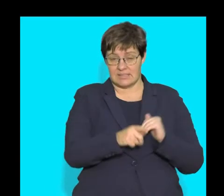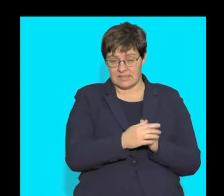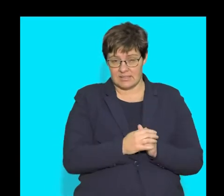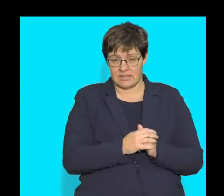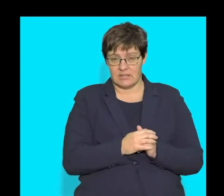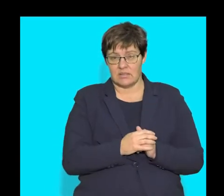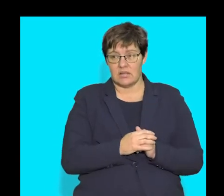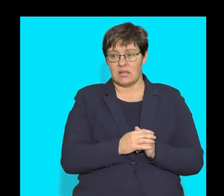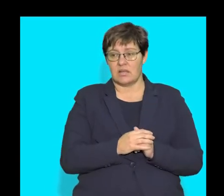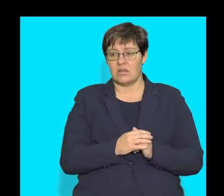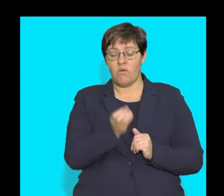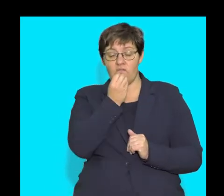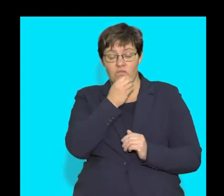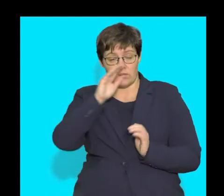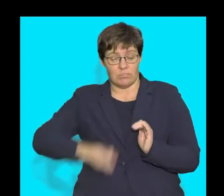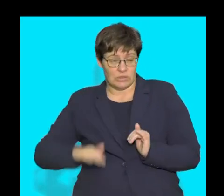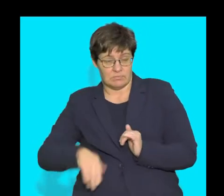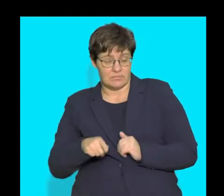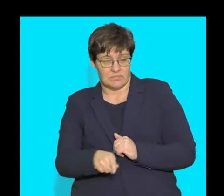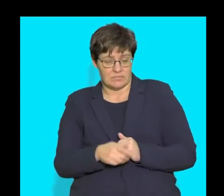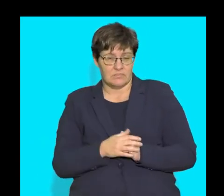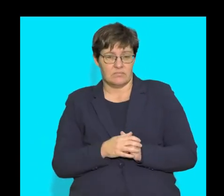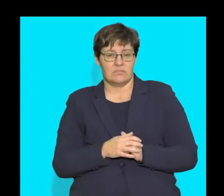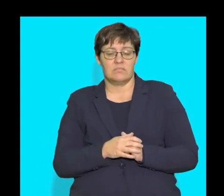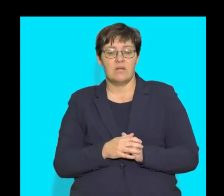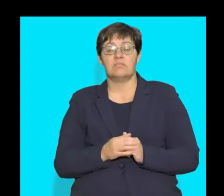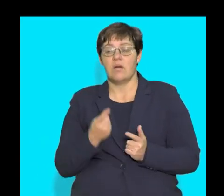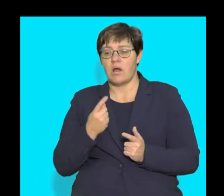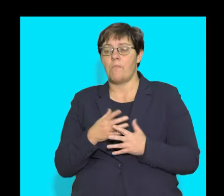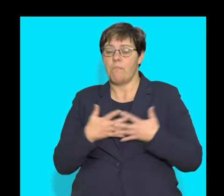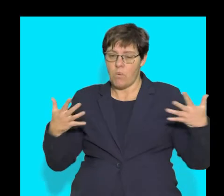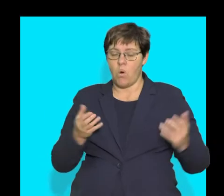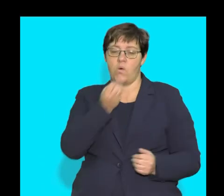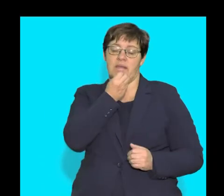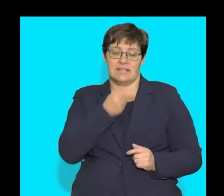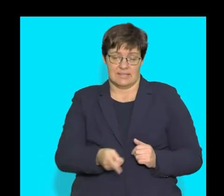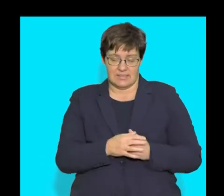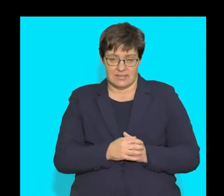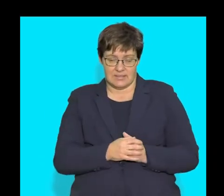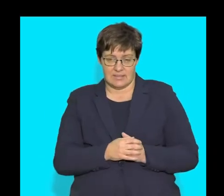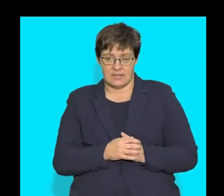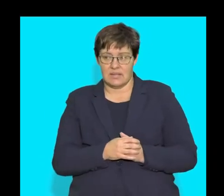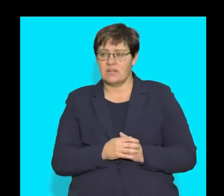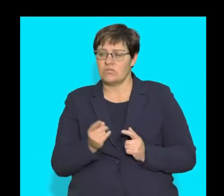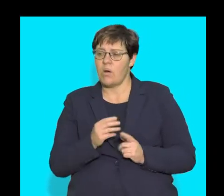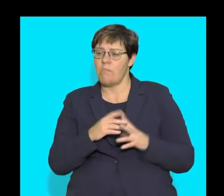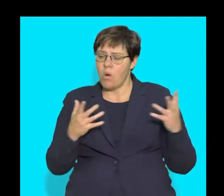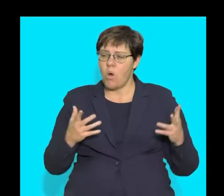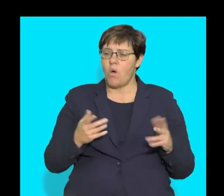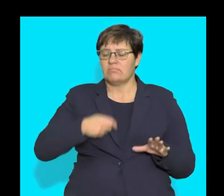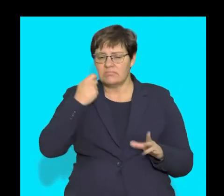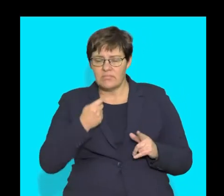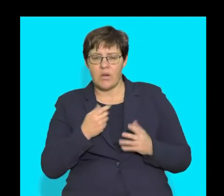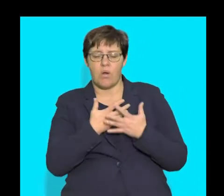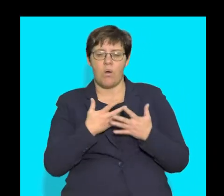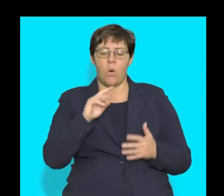of, and the foods right at the bottom are what we should consume more of. So we talk about having lots of cereals and